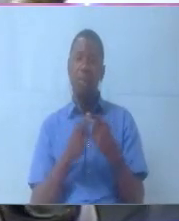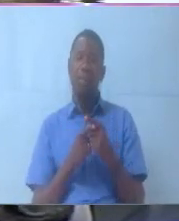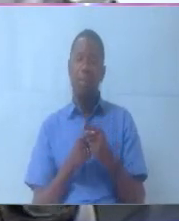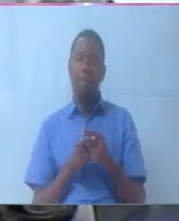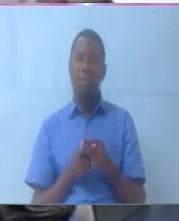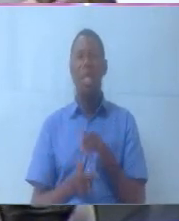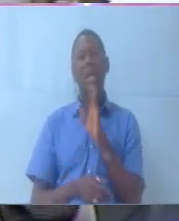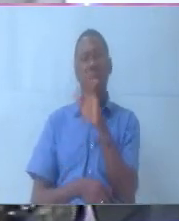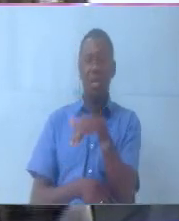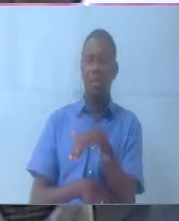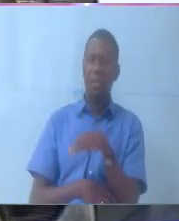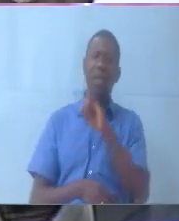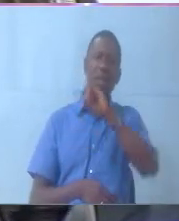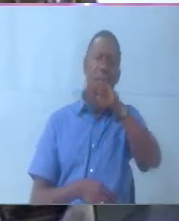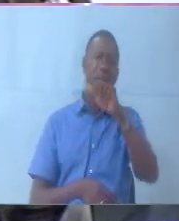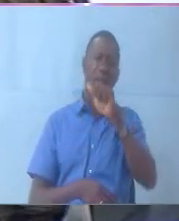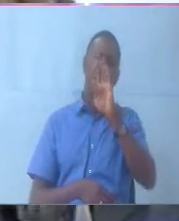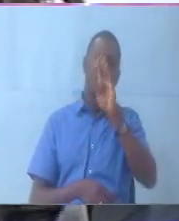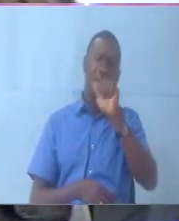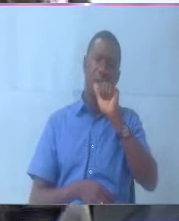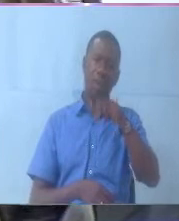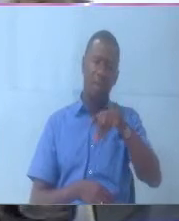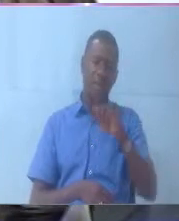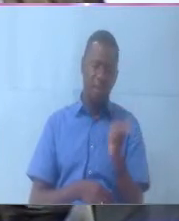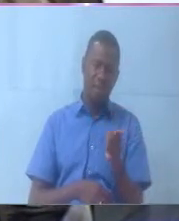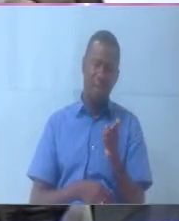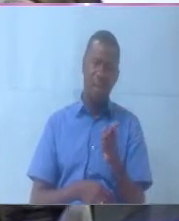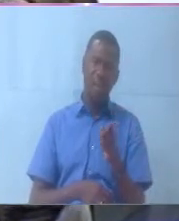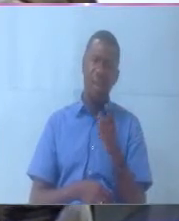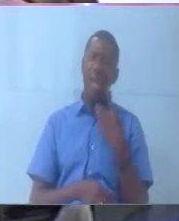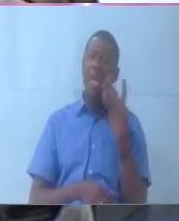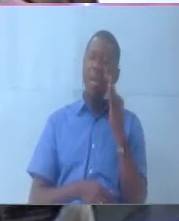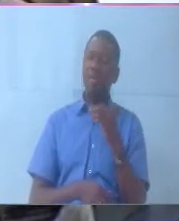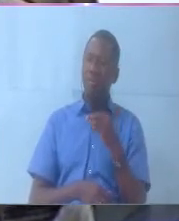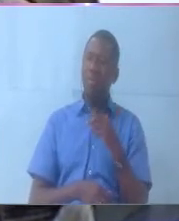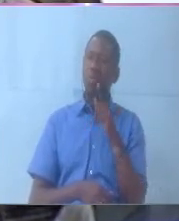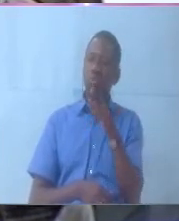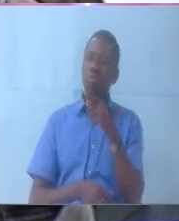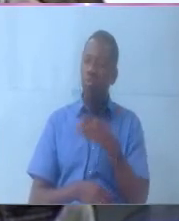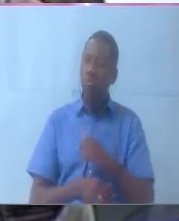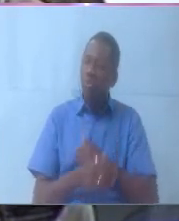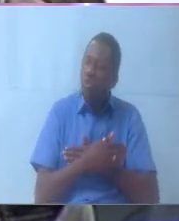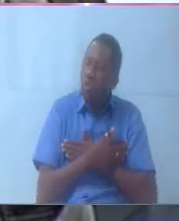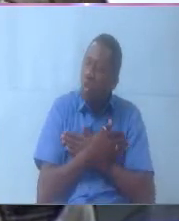Jabang, in as much as you love your child, if